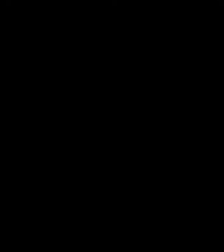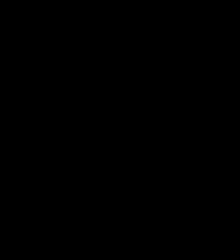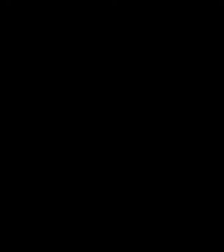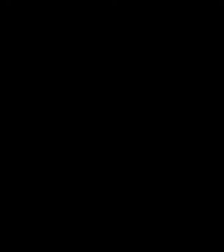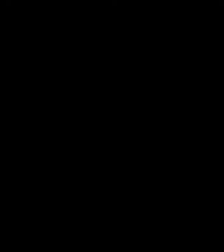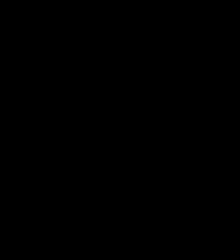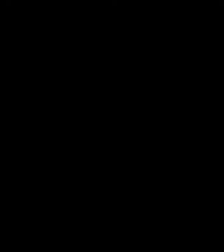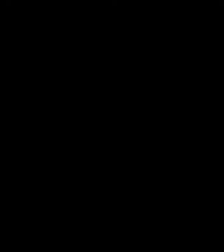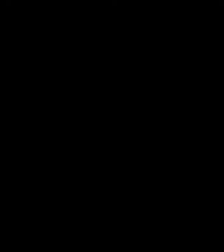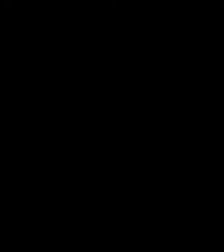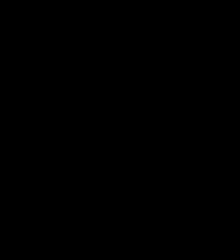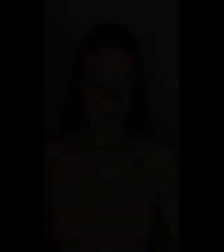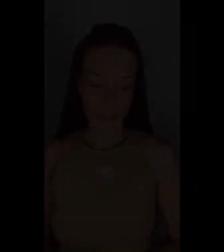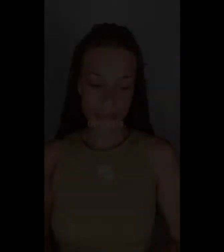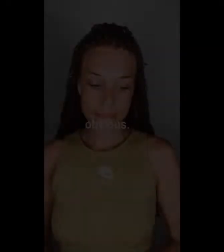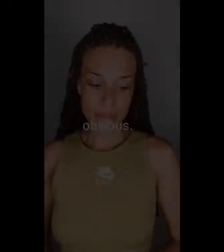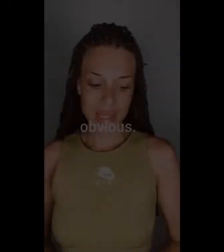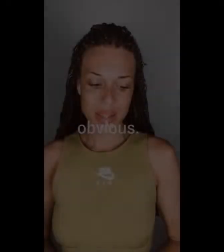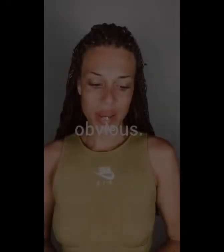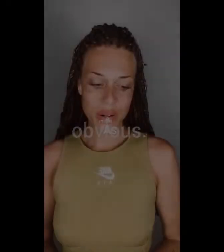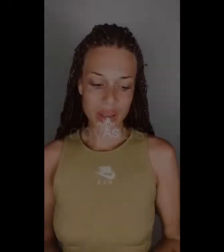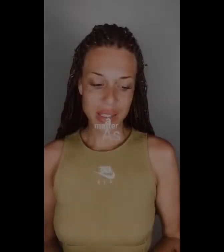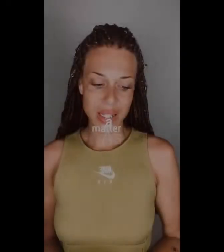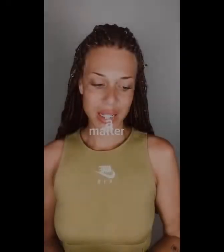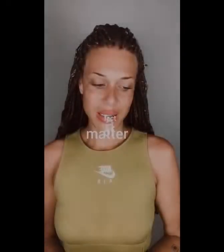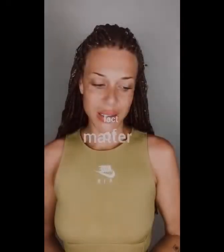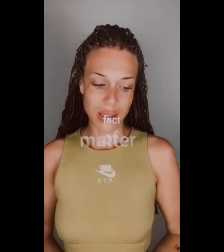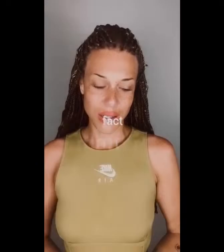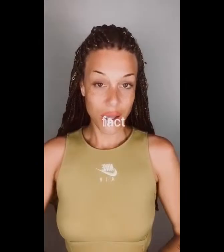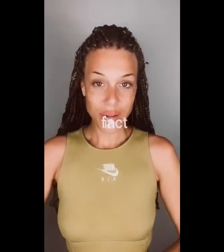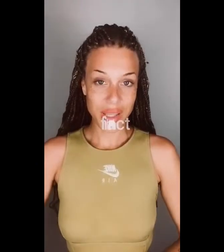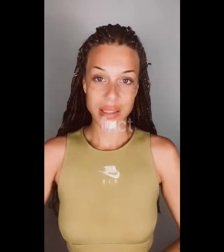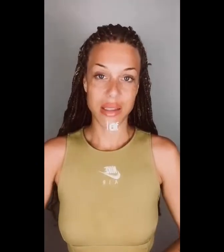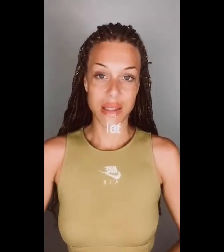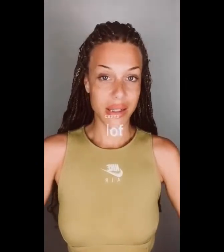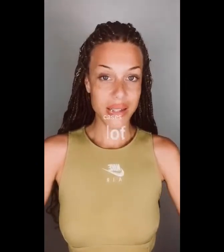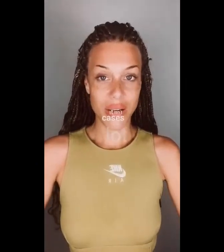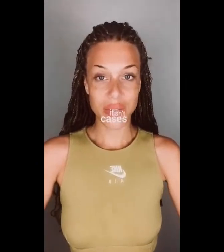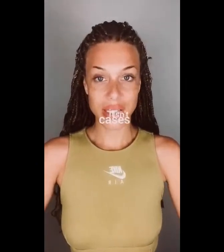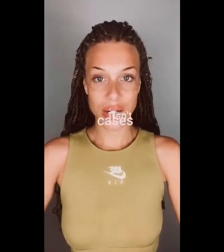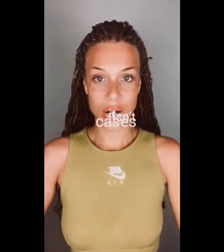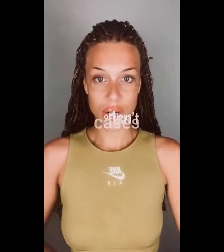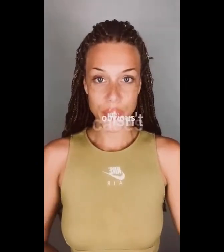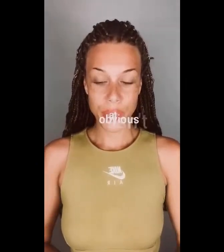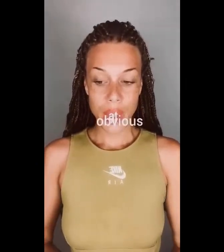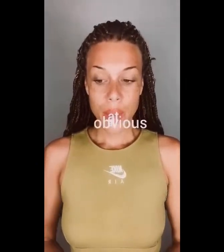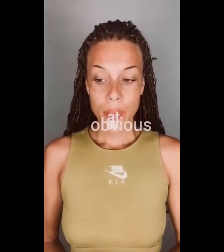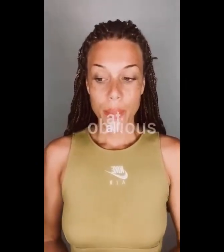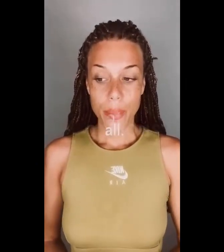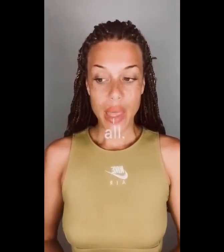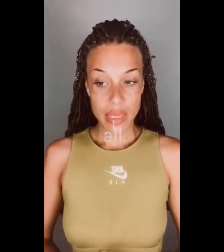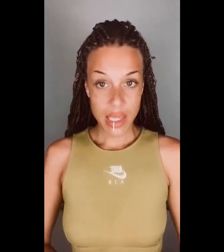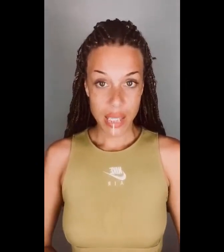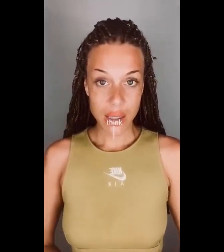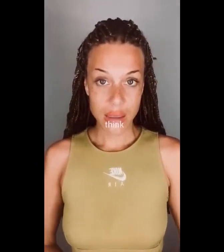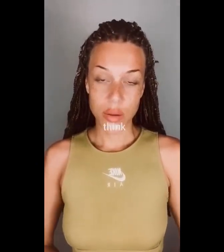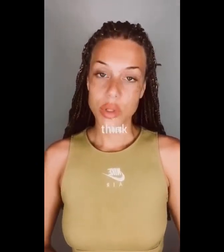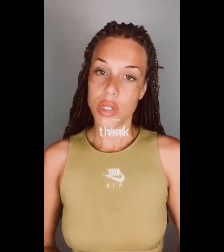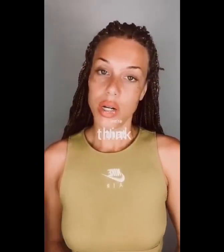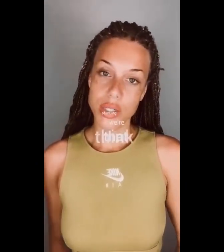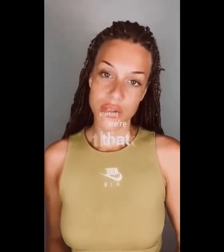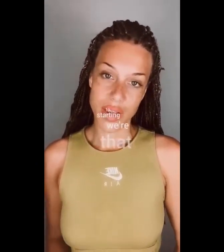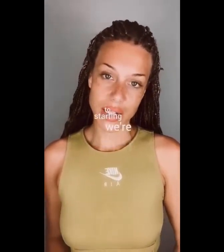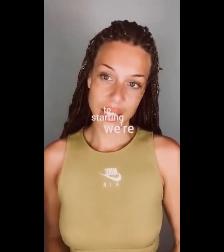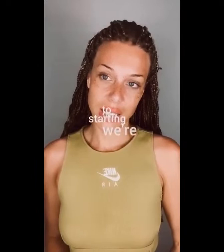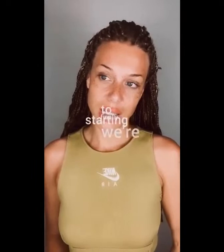Depression isn't always obvious. As a matter of fact, in a lot of cases, it isn't obvious at all. I think